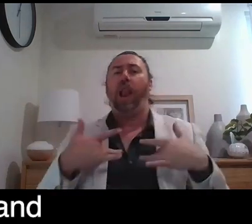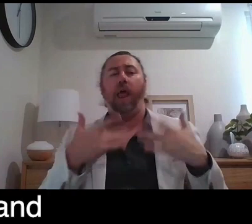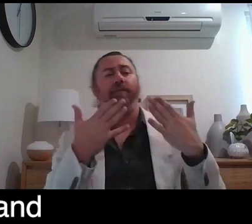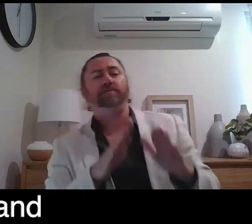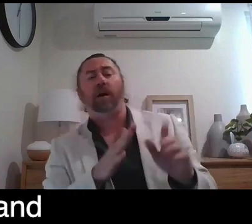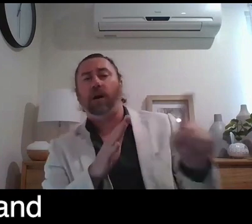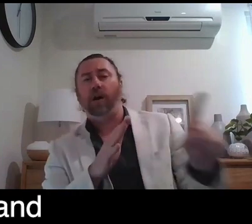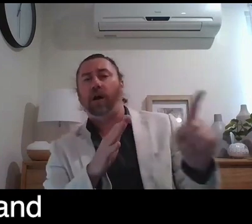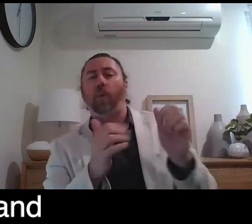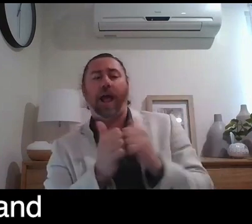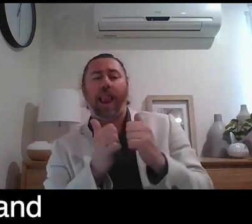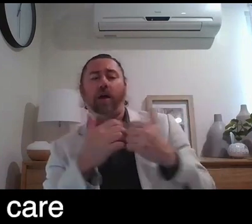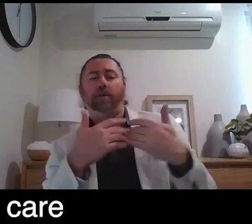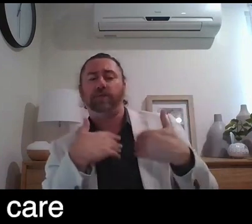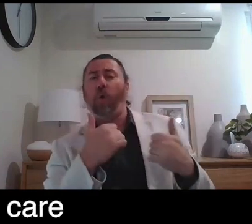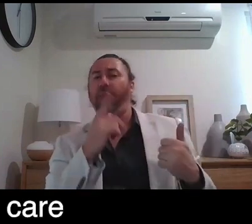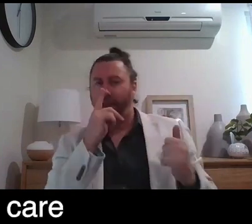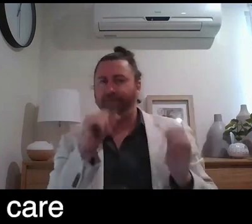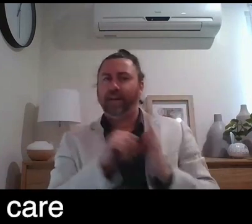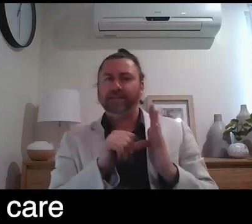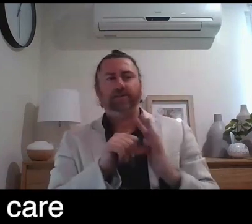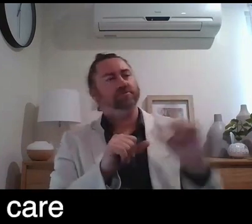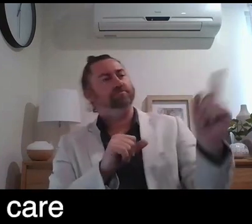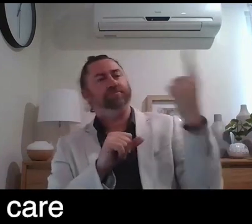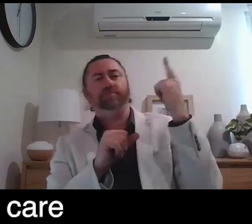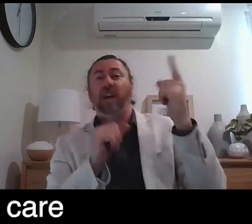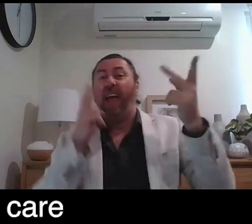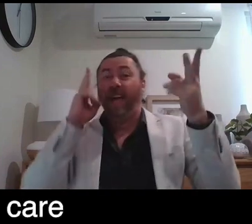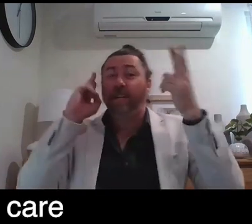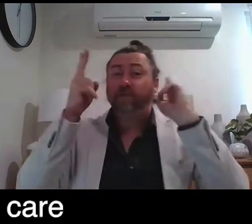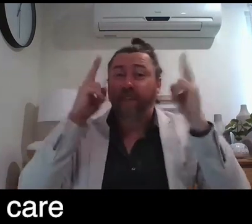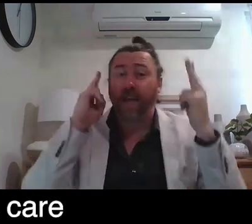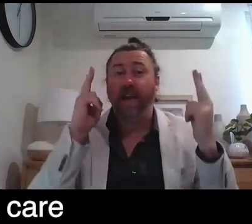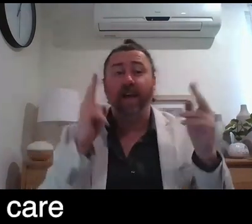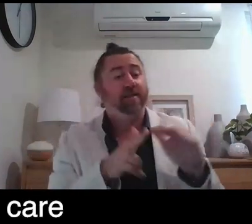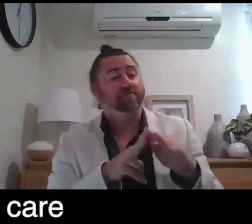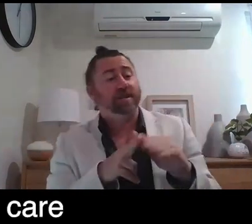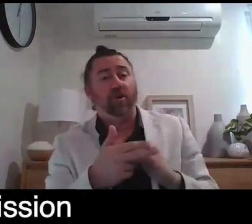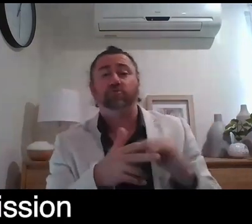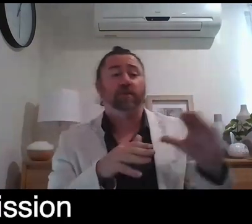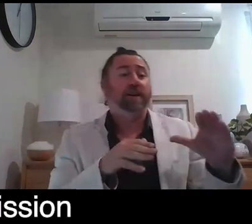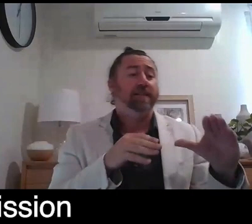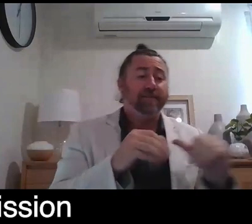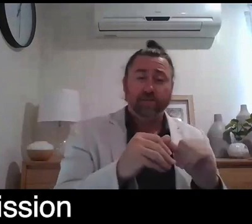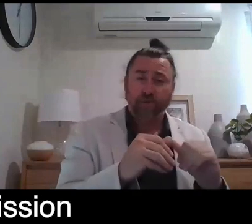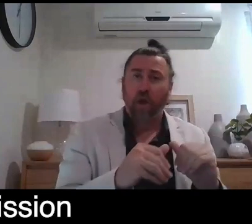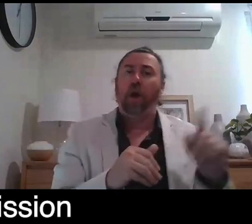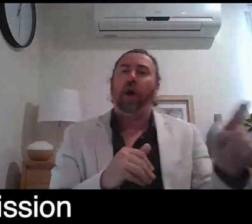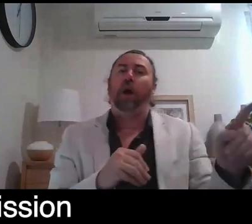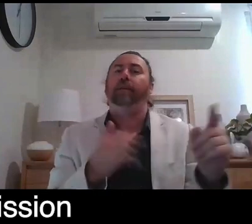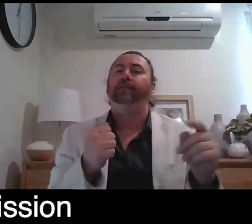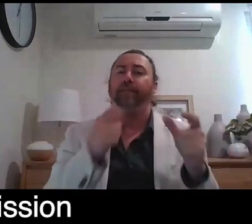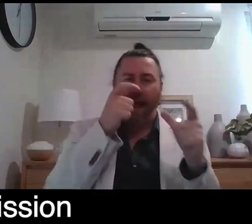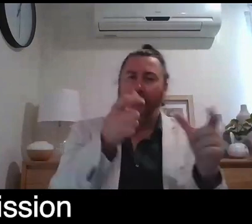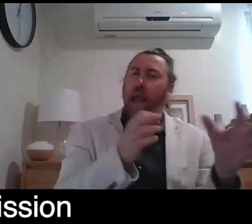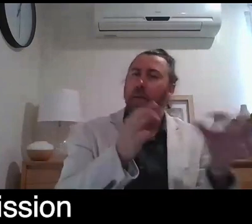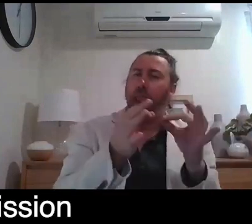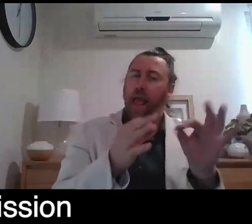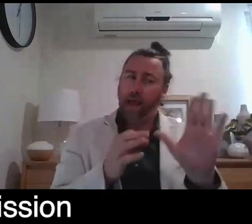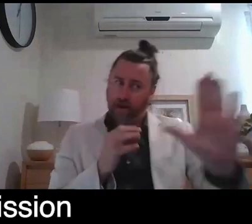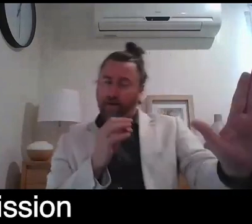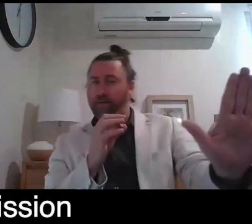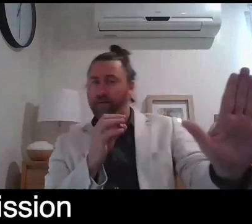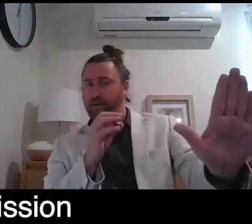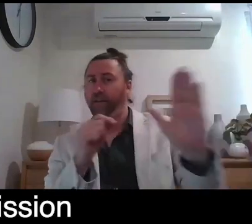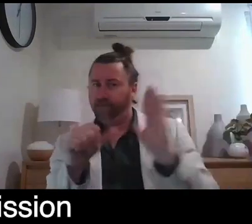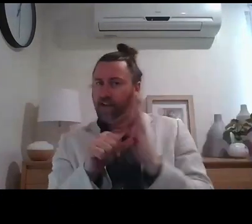also allied health. And indeed, they're expected to be delivered when in a care plan. And the